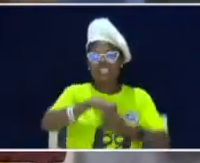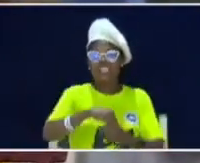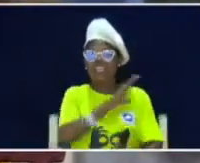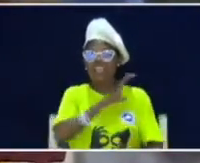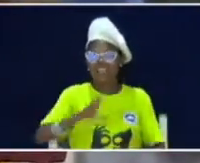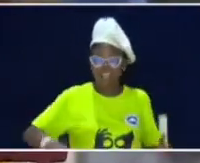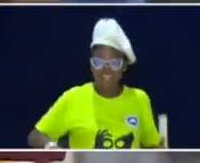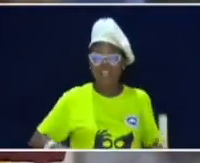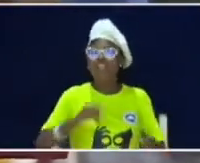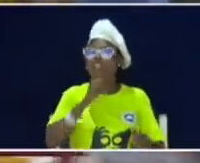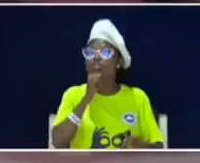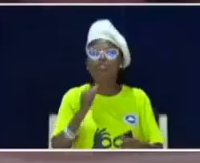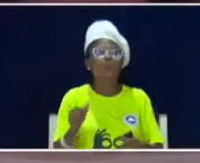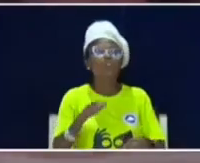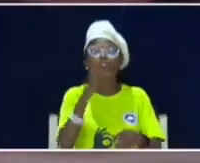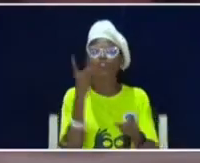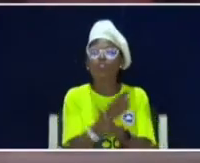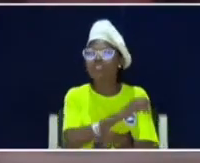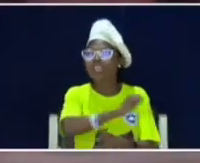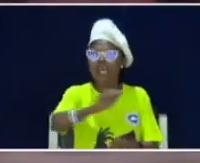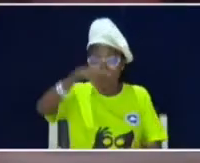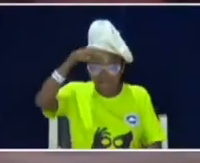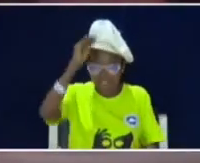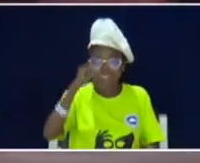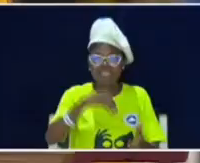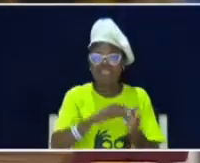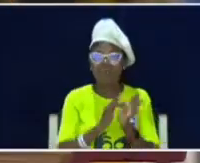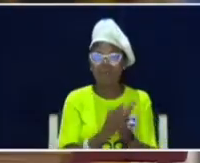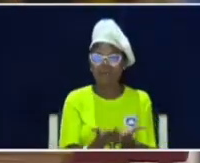man. In